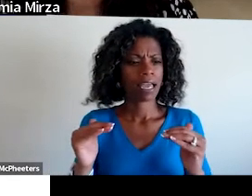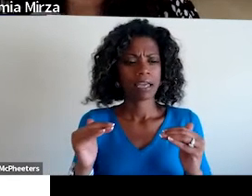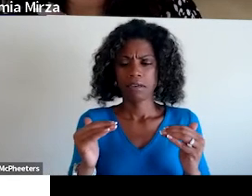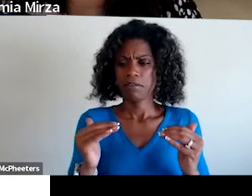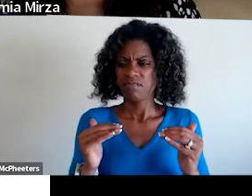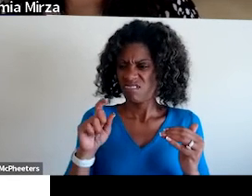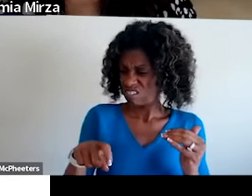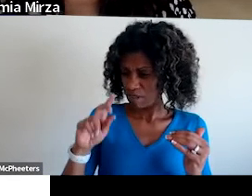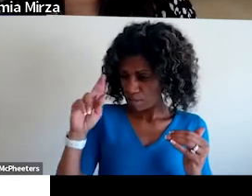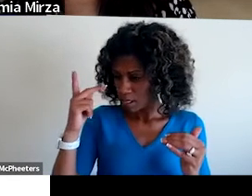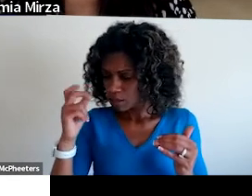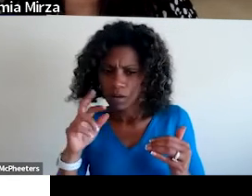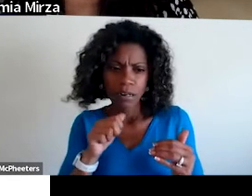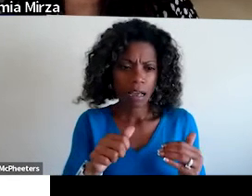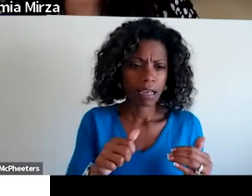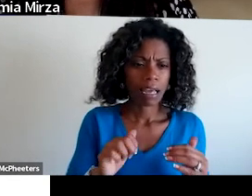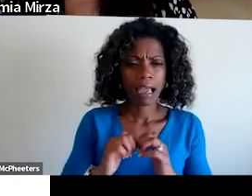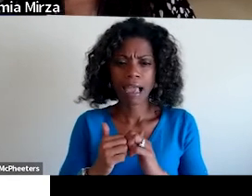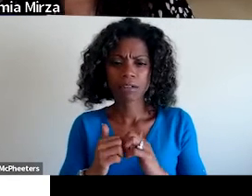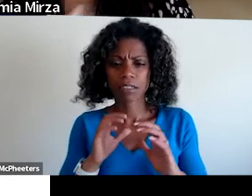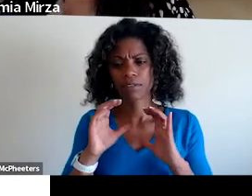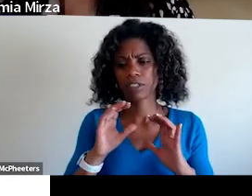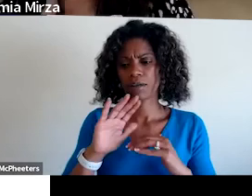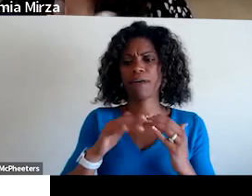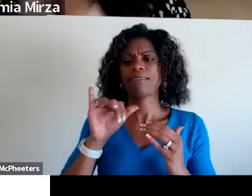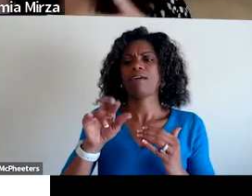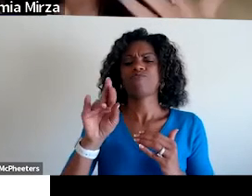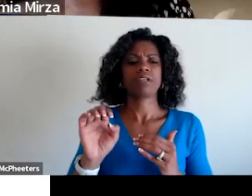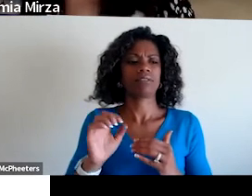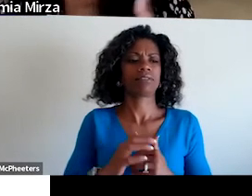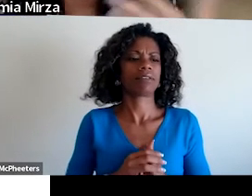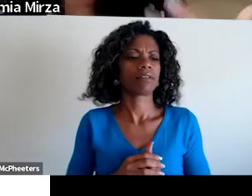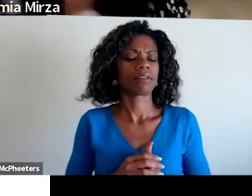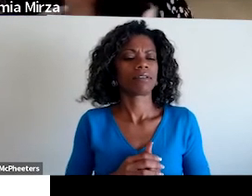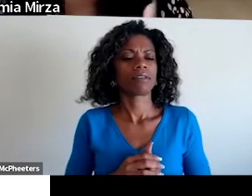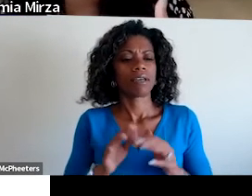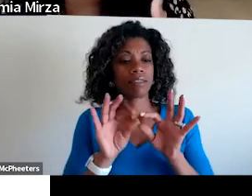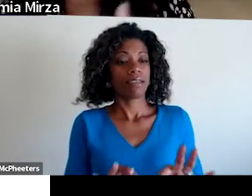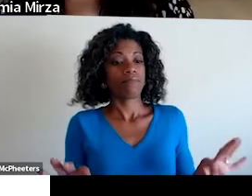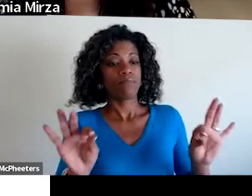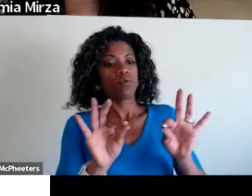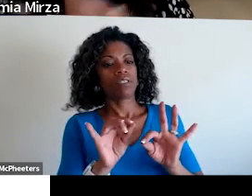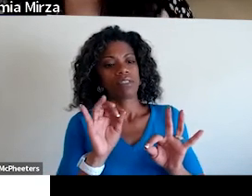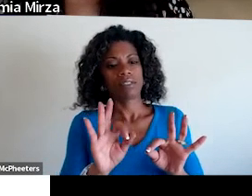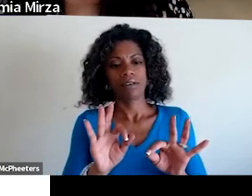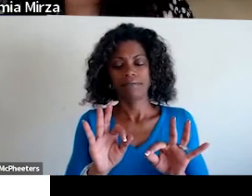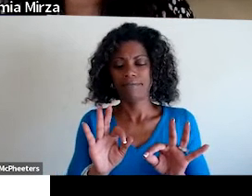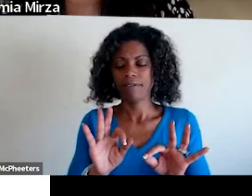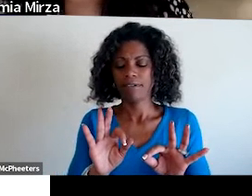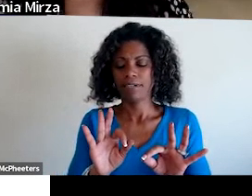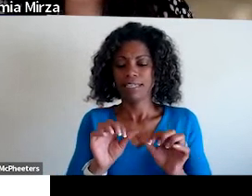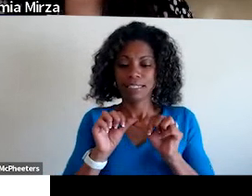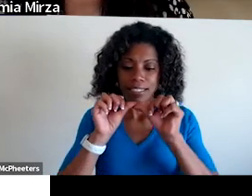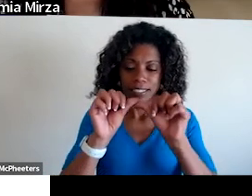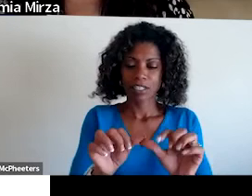then third, the importance of refreshing position statements, tools, resources, so that we're continuously evolving as communicators